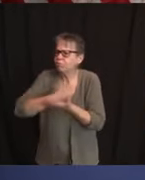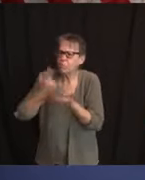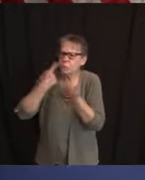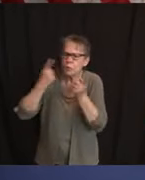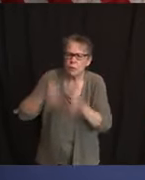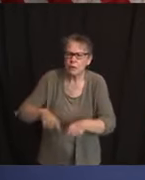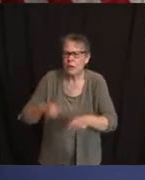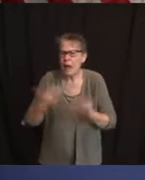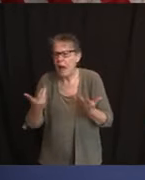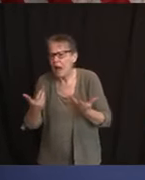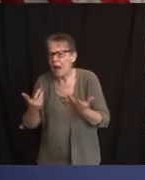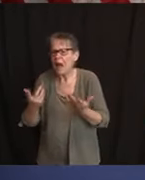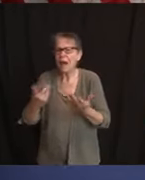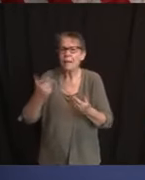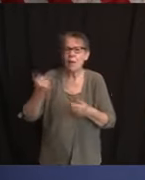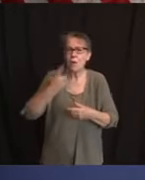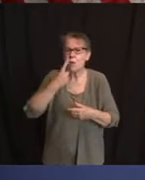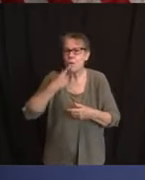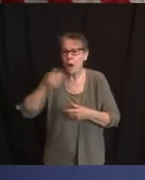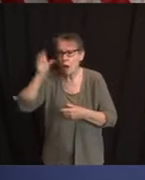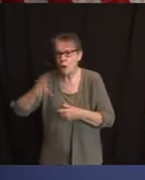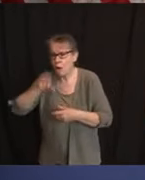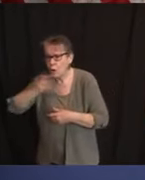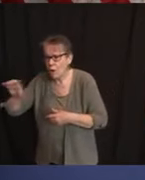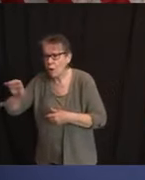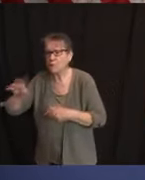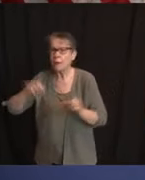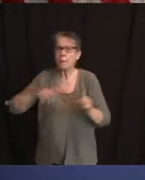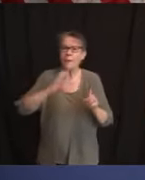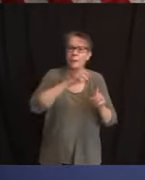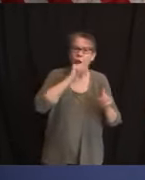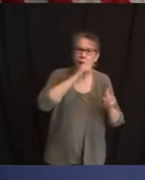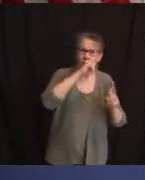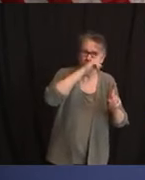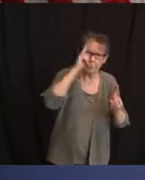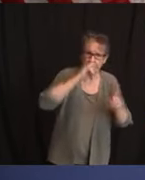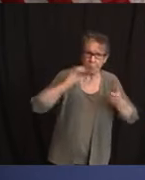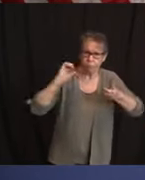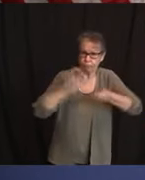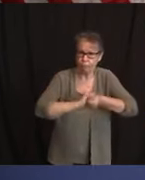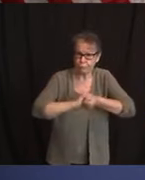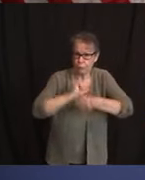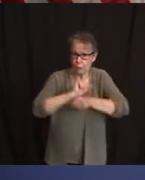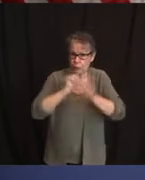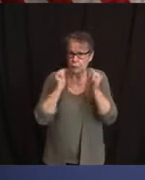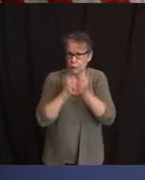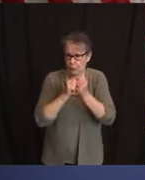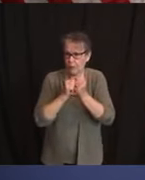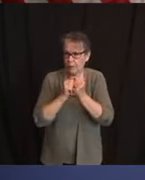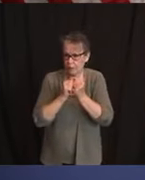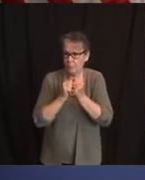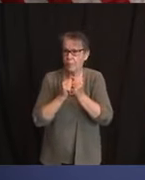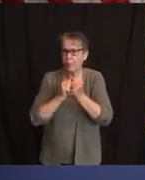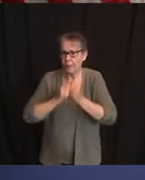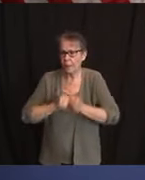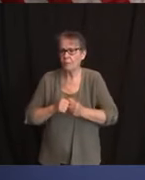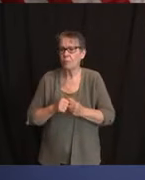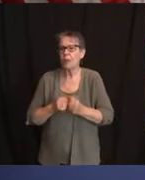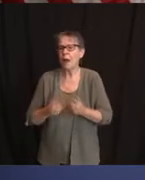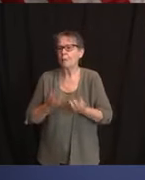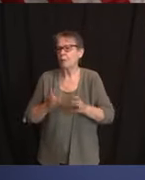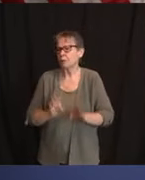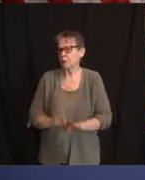the four-year-old who died? You said it wasn't related to Kawasaki-related illness. Was it heart failure related to COVID, as we know many of these children